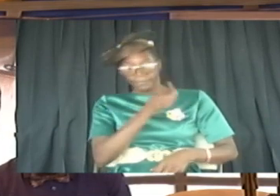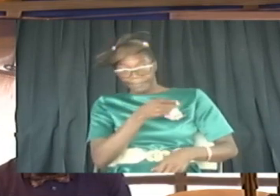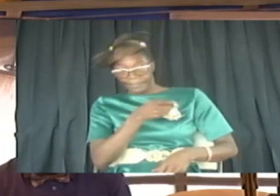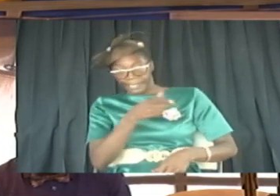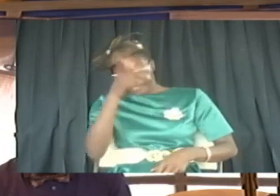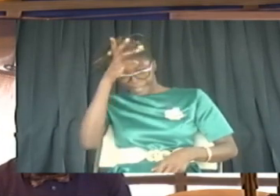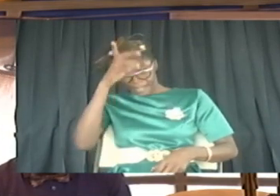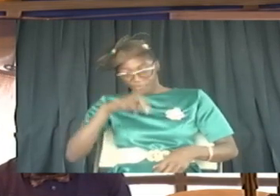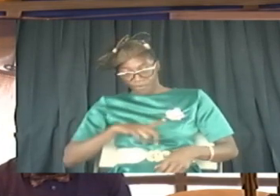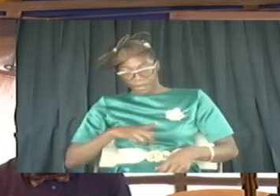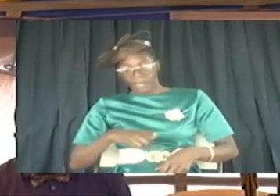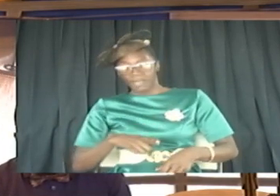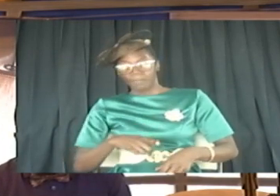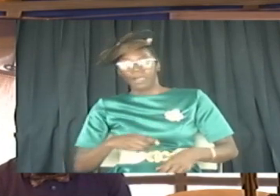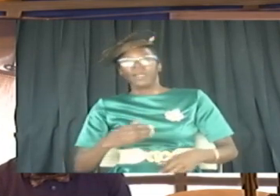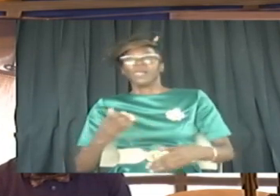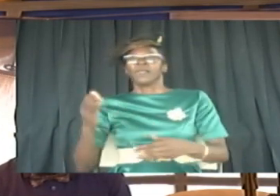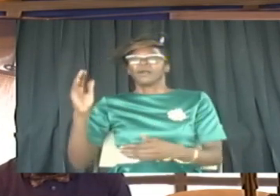before